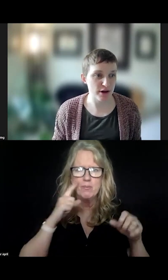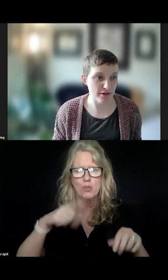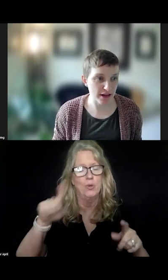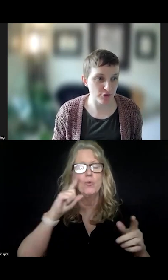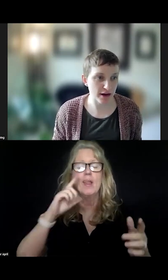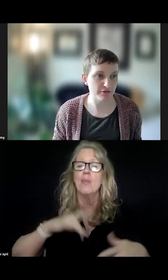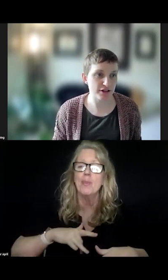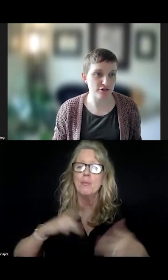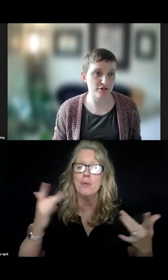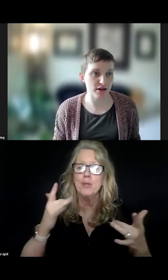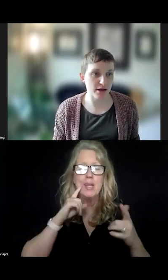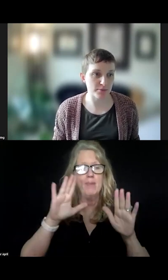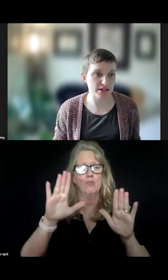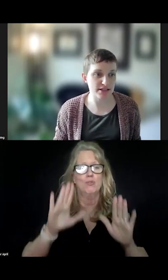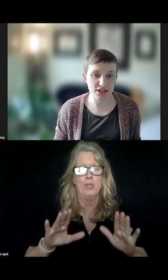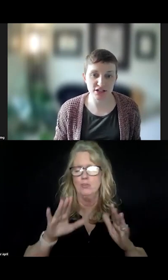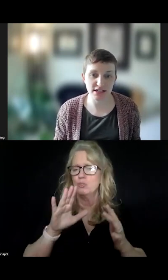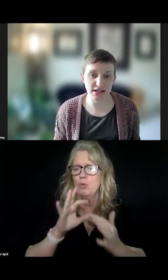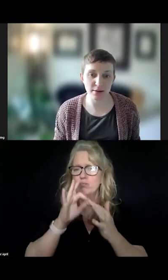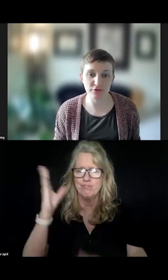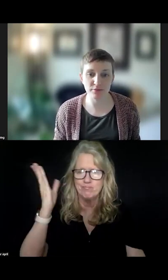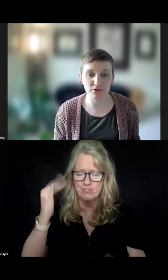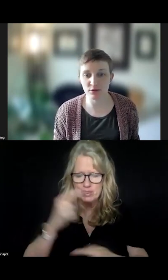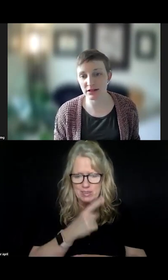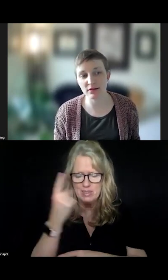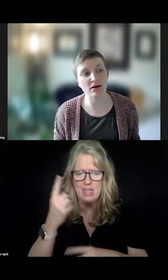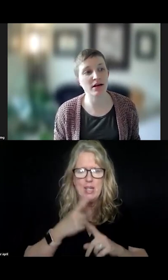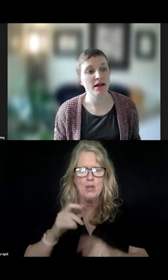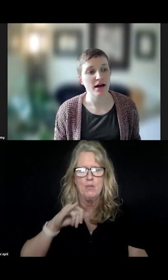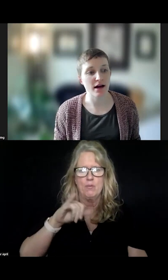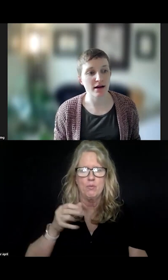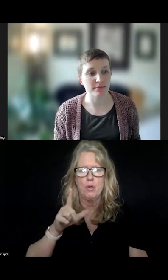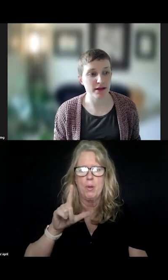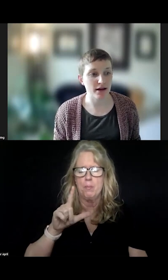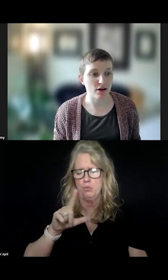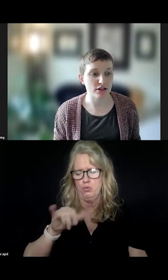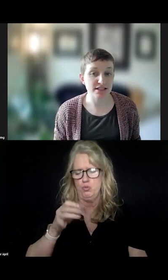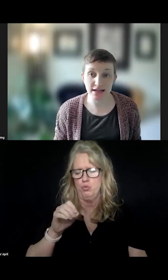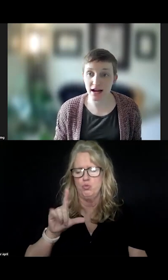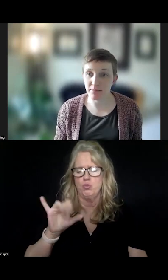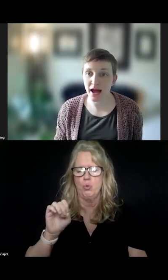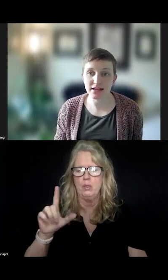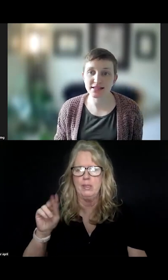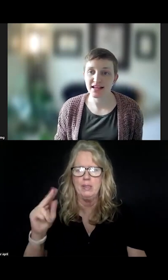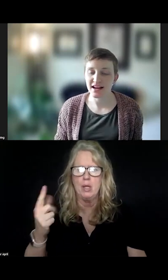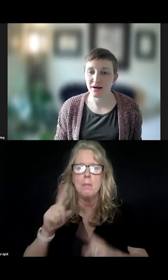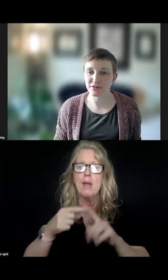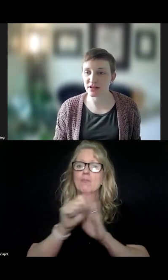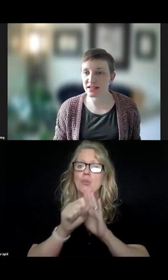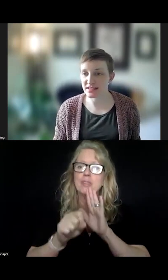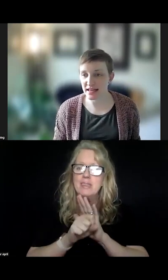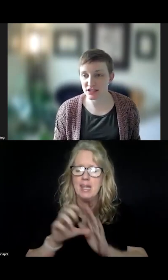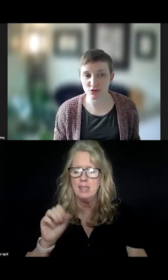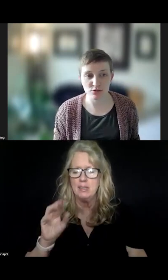to have a great featured presentation teed up from Jolie Long on state compacts. So